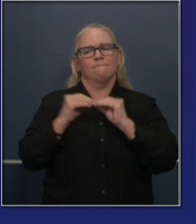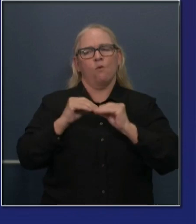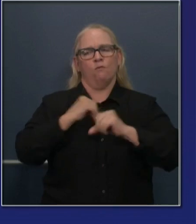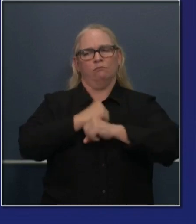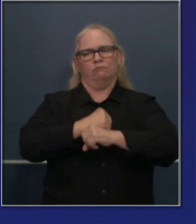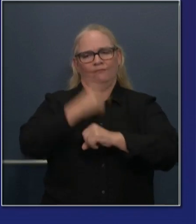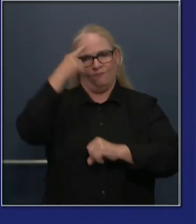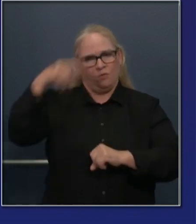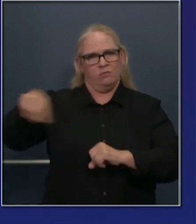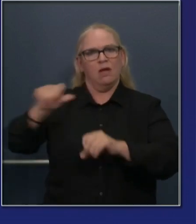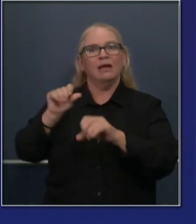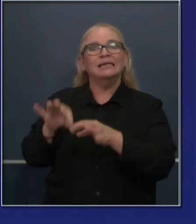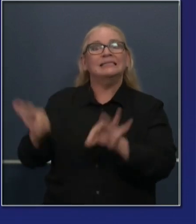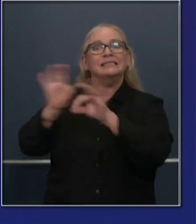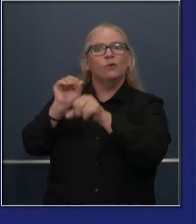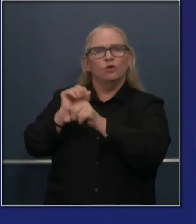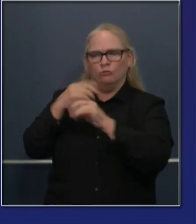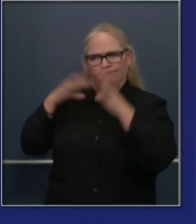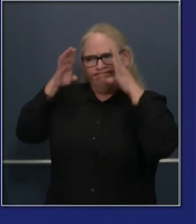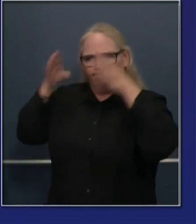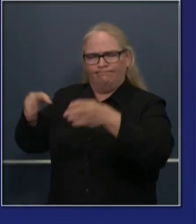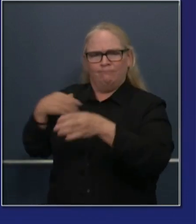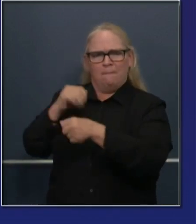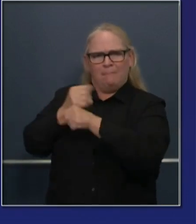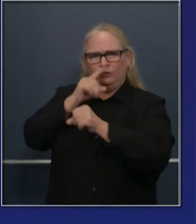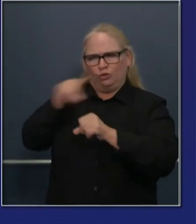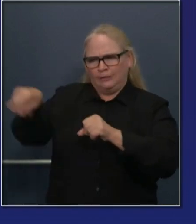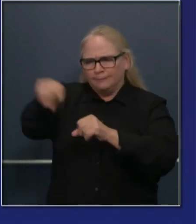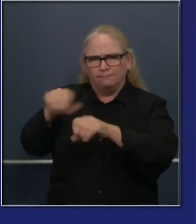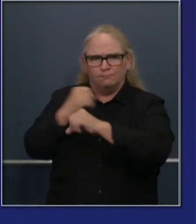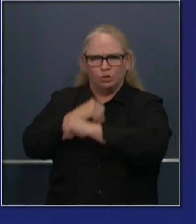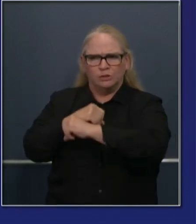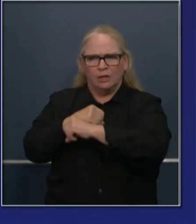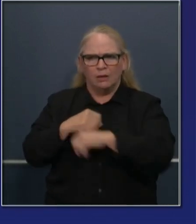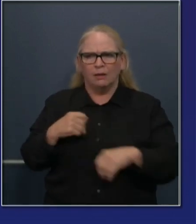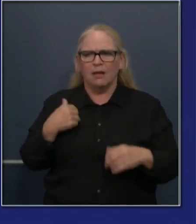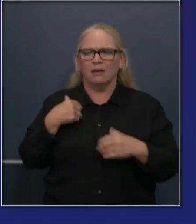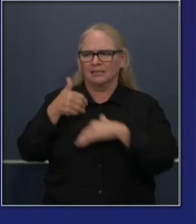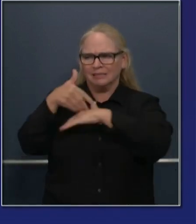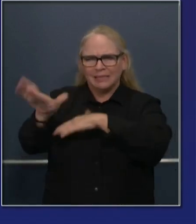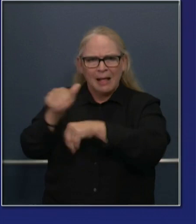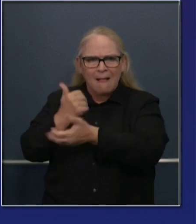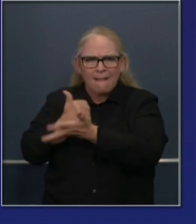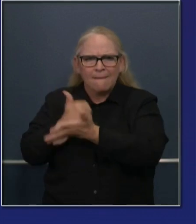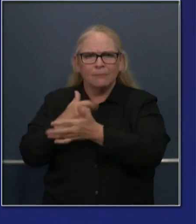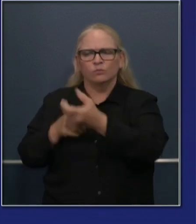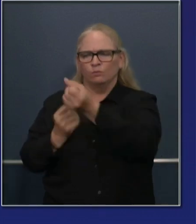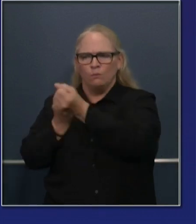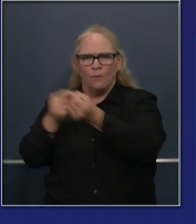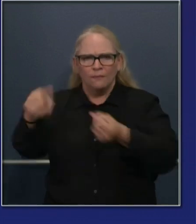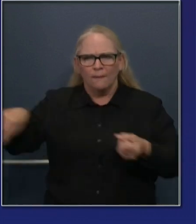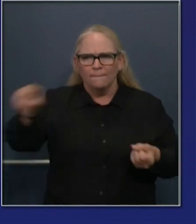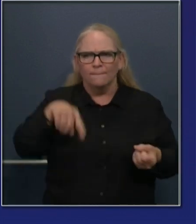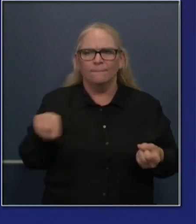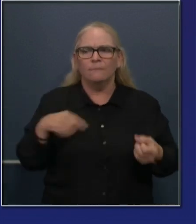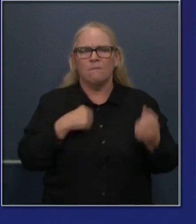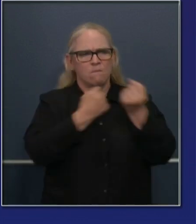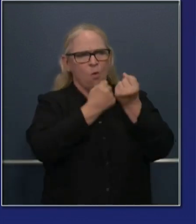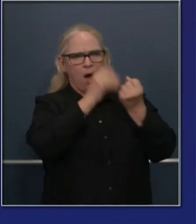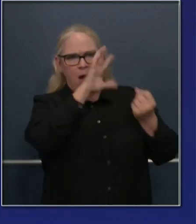to focus again always on preventative measures, to focus on helping support our employers that have been